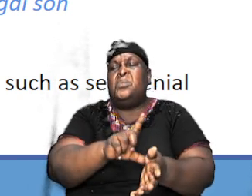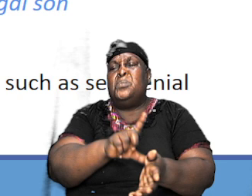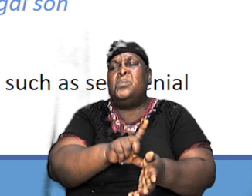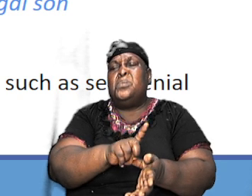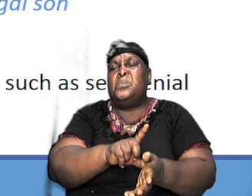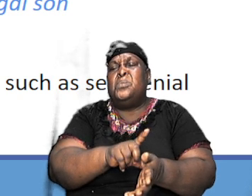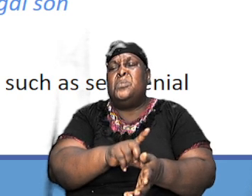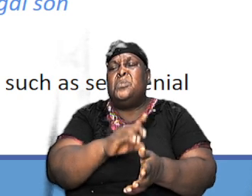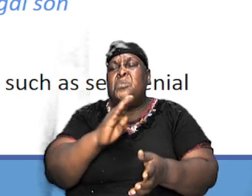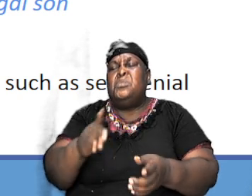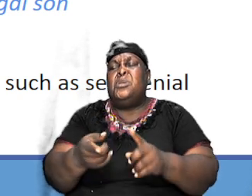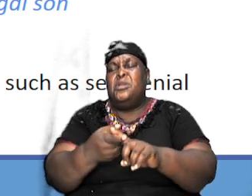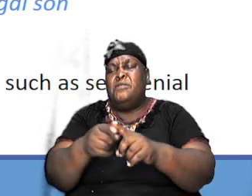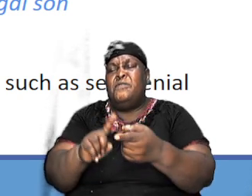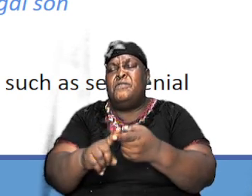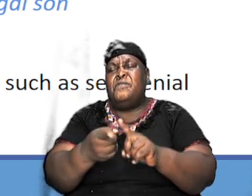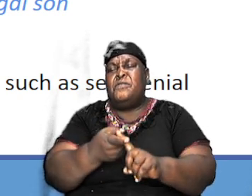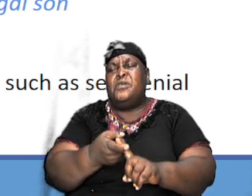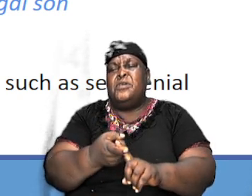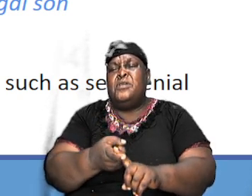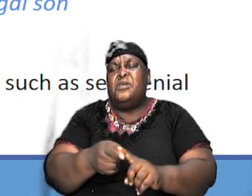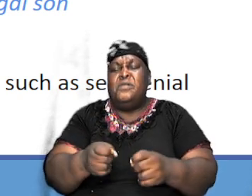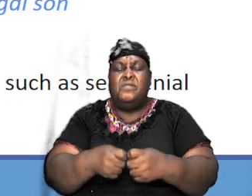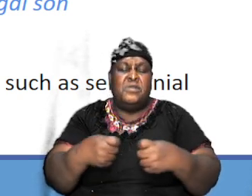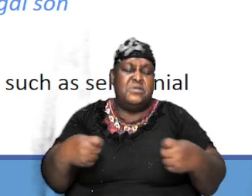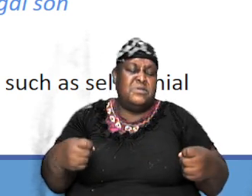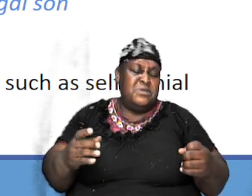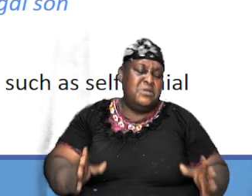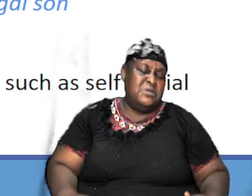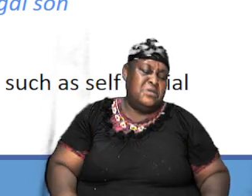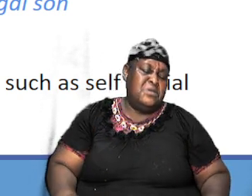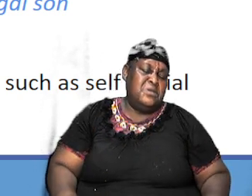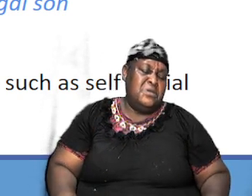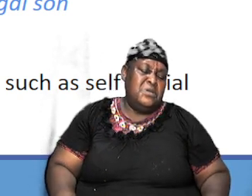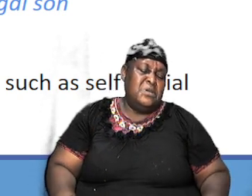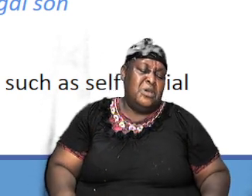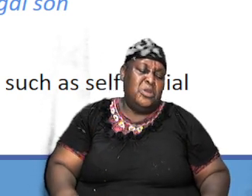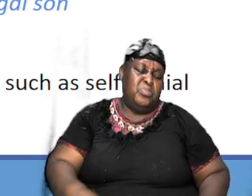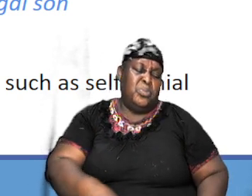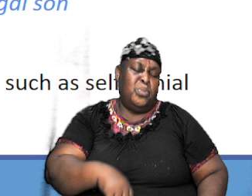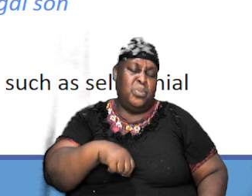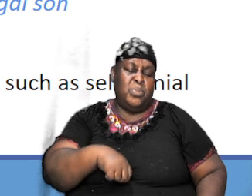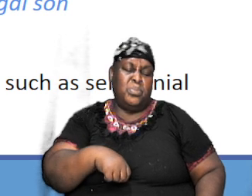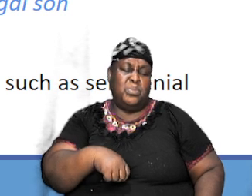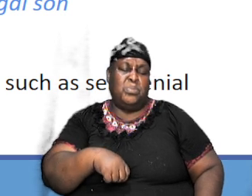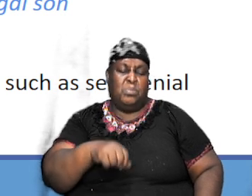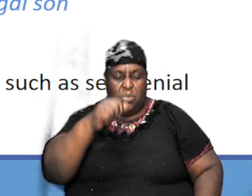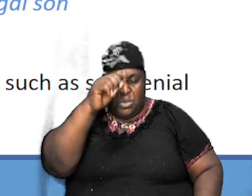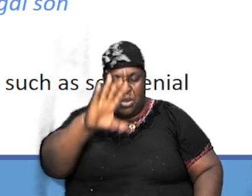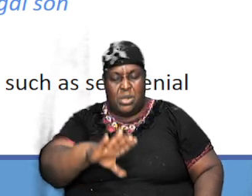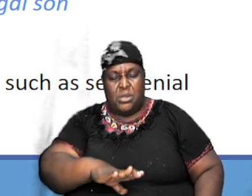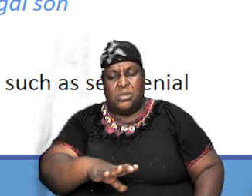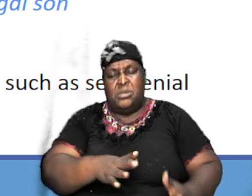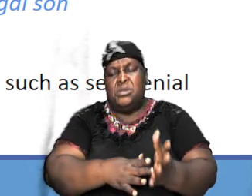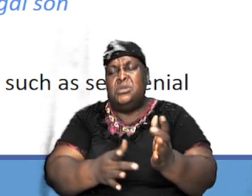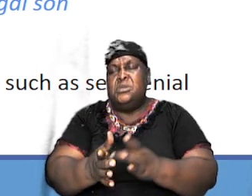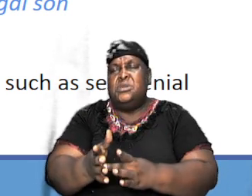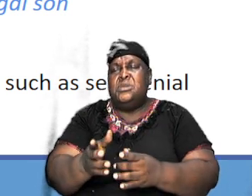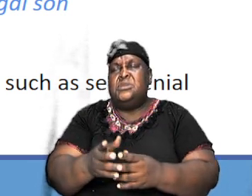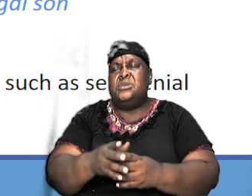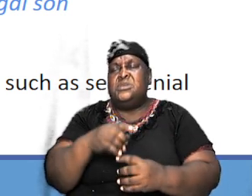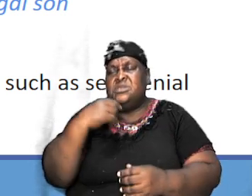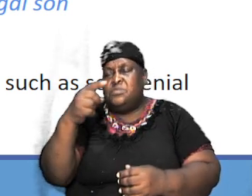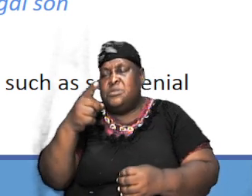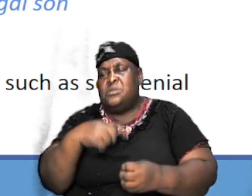friend of the publican and a friend of the sinner. Jesus spoke about the lost coin. So again, you